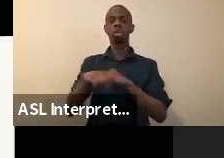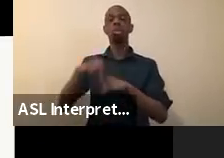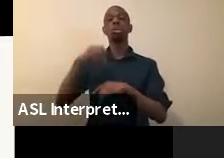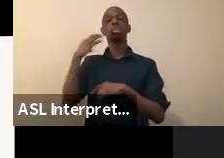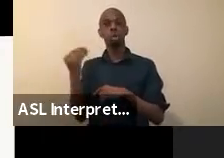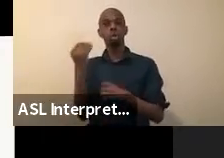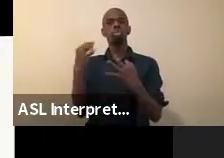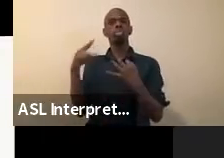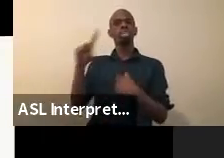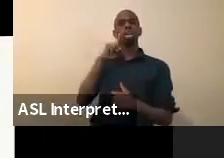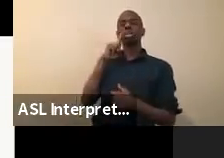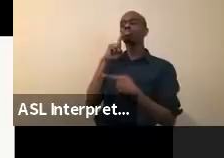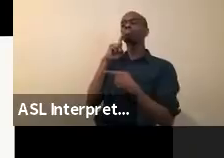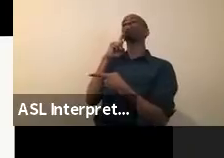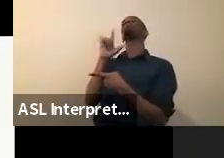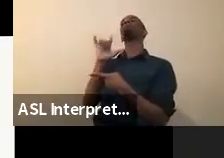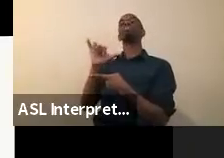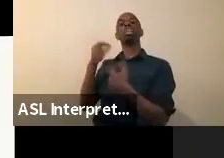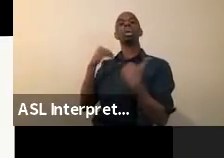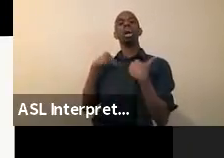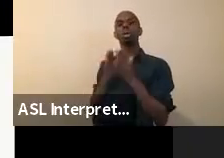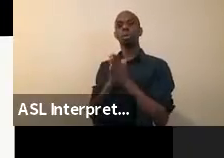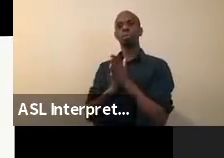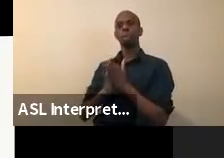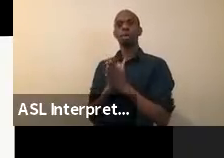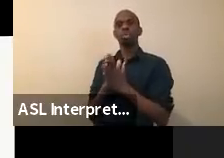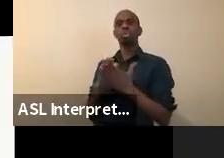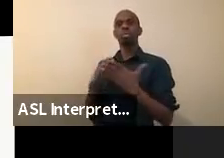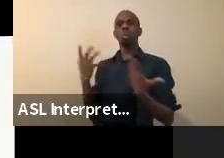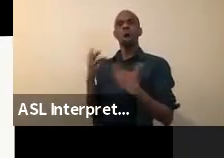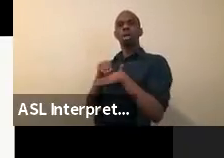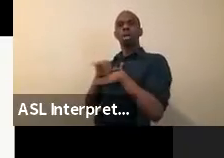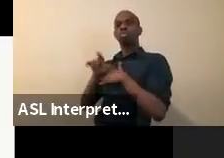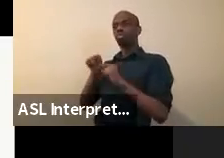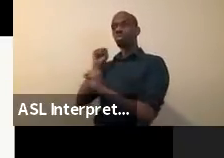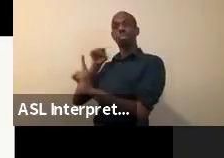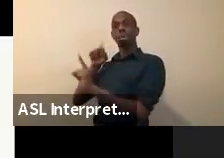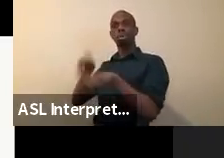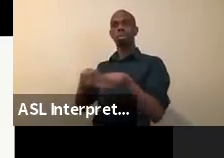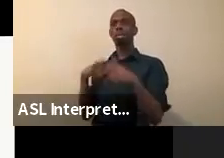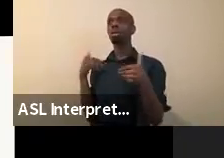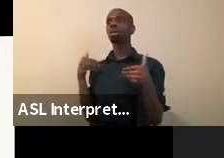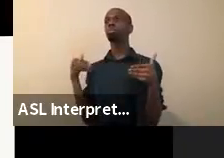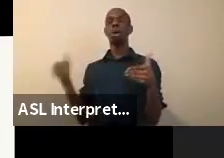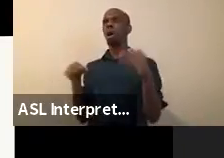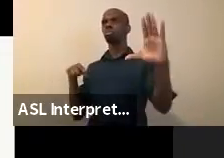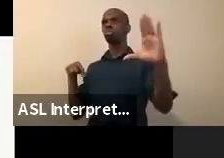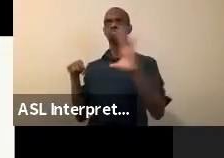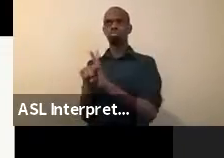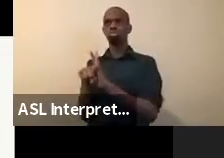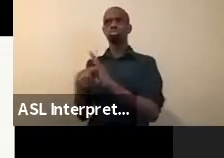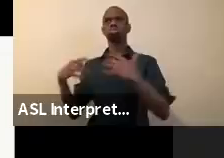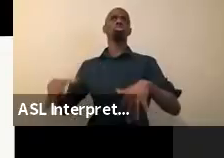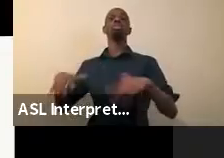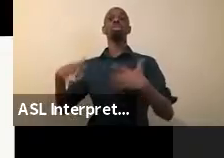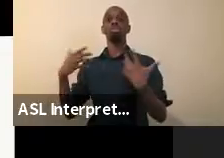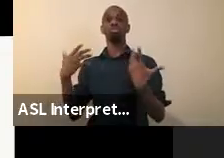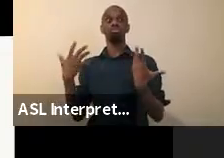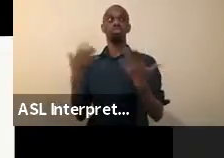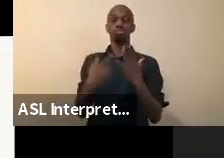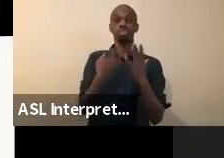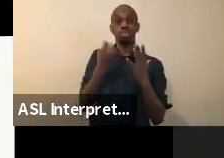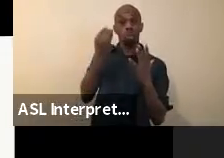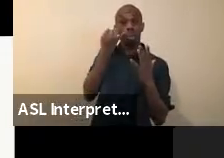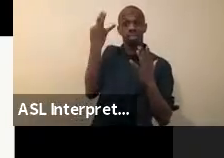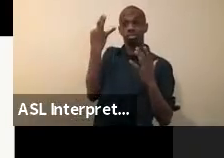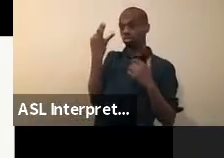that crime based on bias, that's what equals a hate crime. And one of the things that's really important to understand is